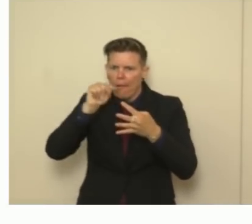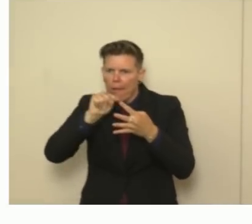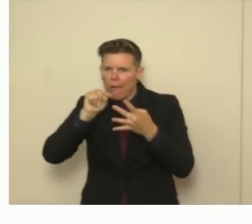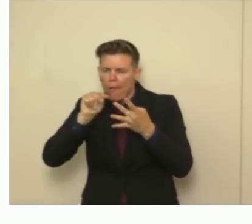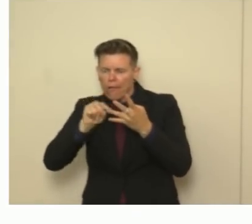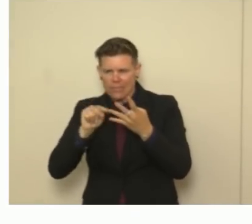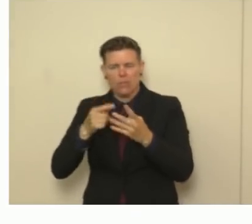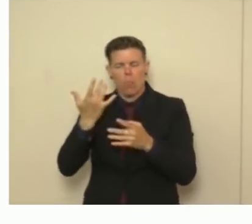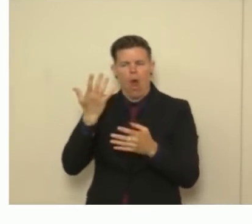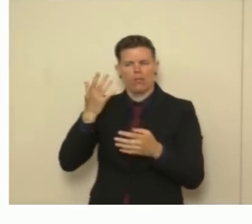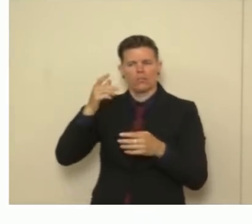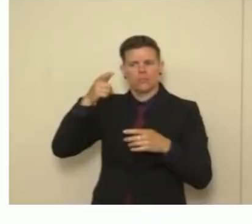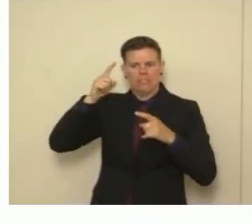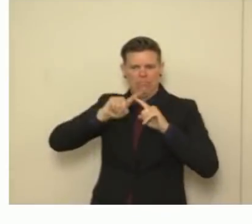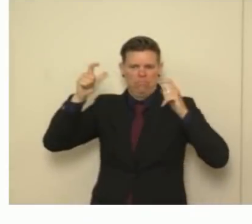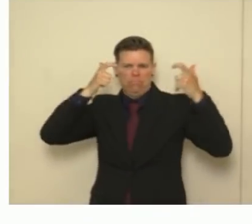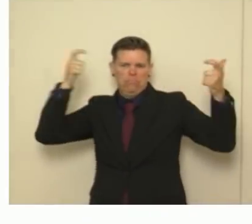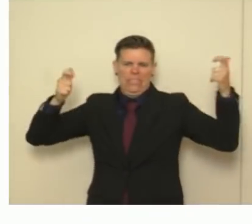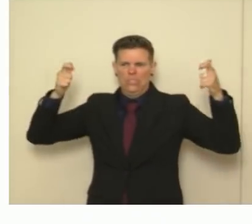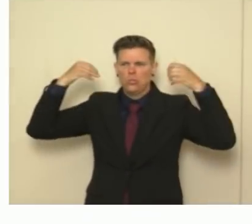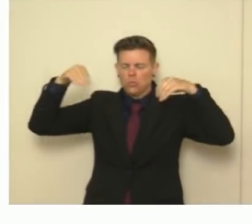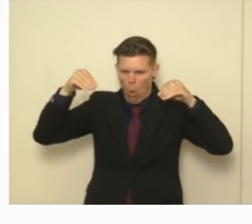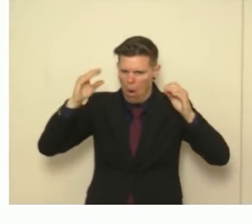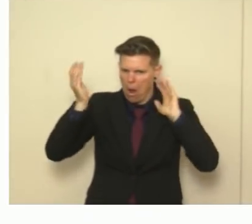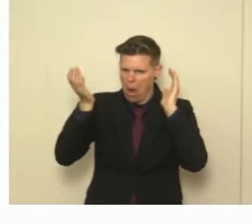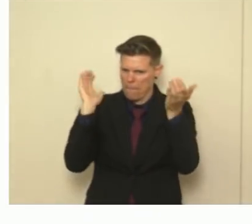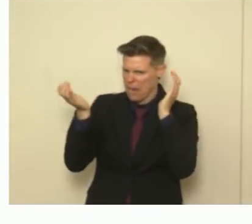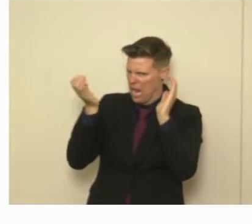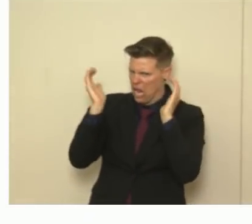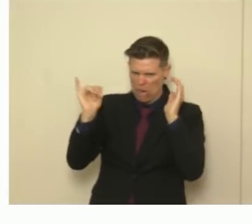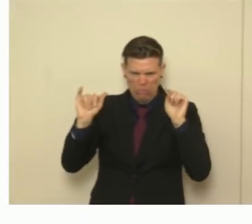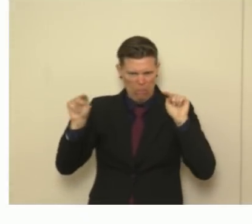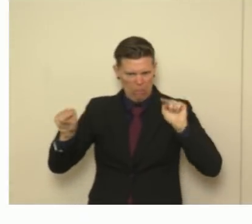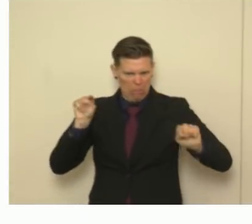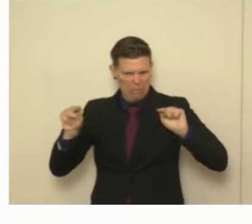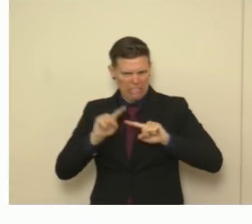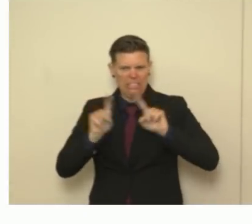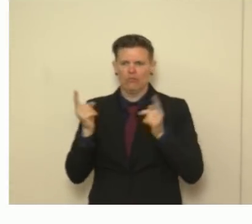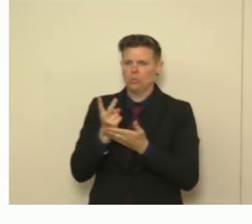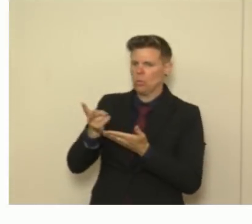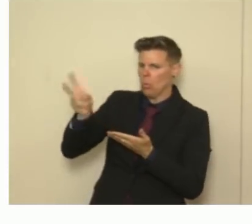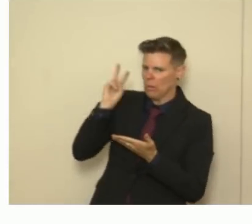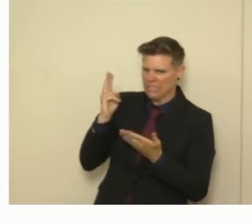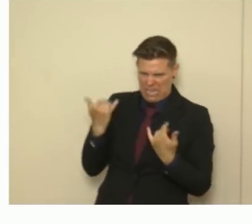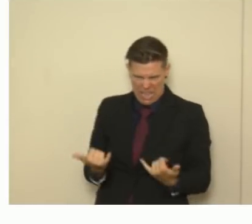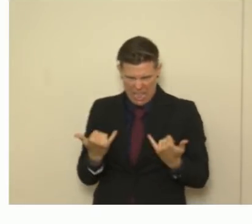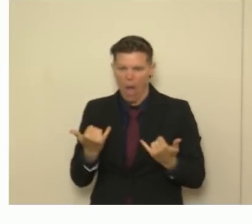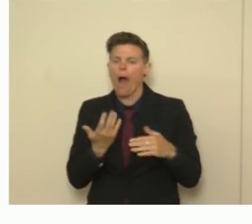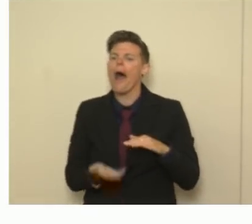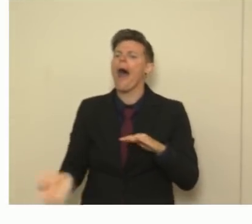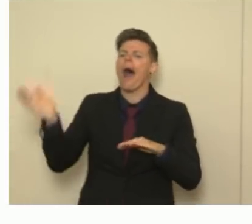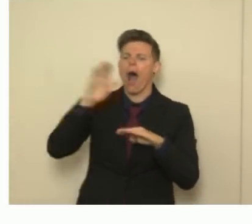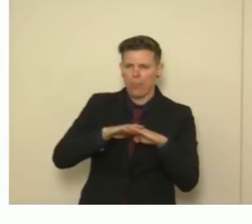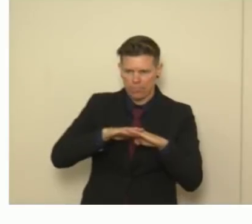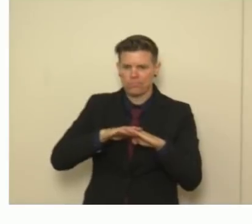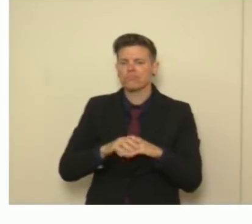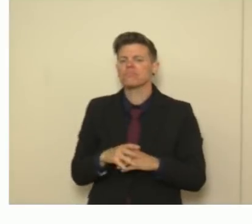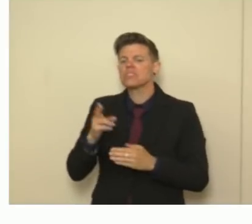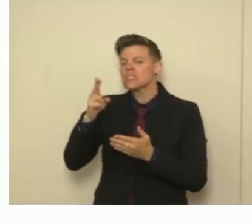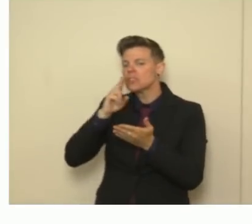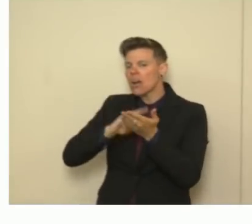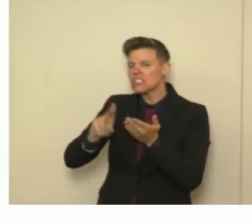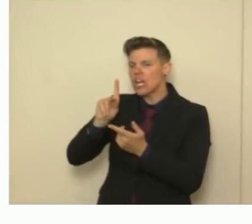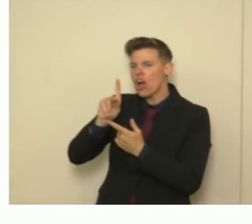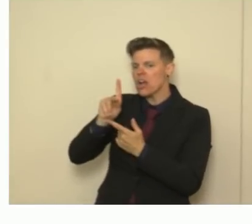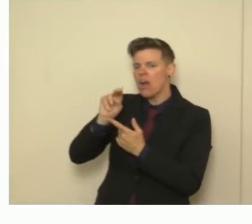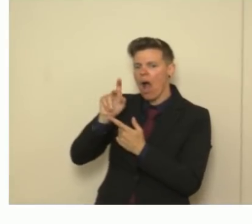last to this current week. And so that's something that Secretary Kunkel is managing very well, is moving our testing to